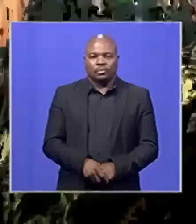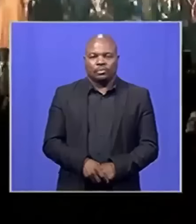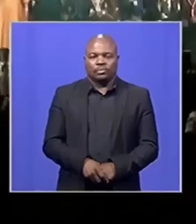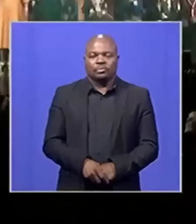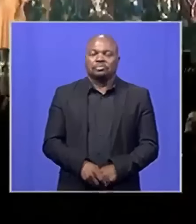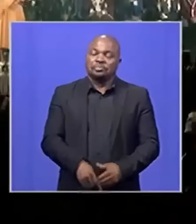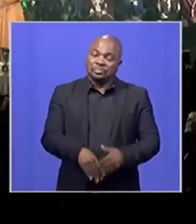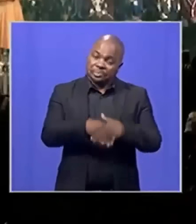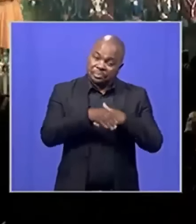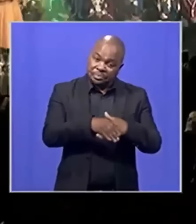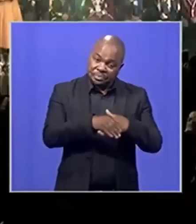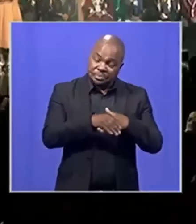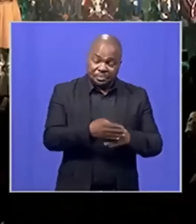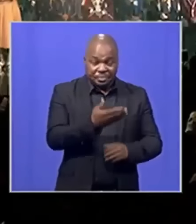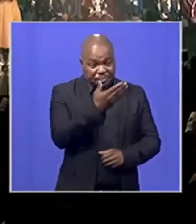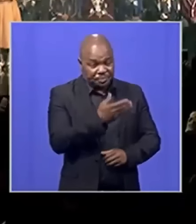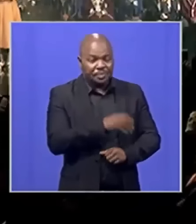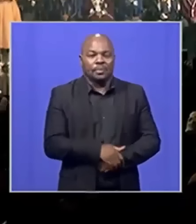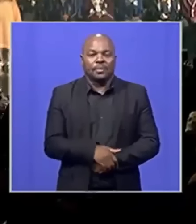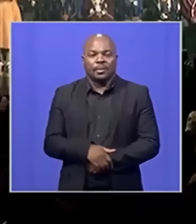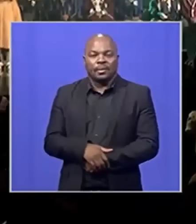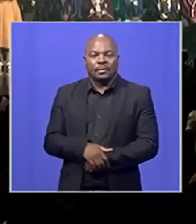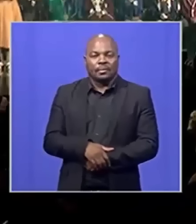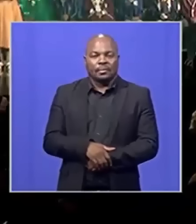Well done to you, Sharon.